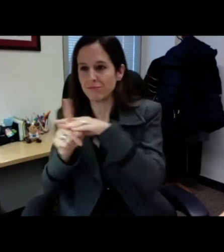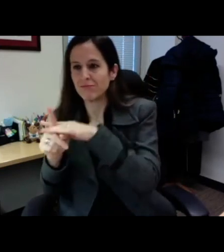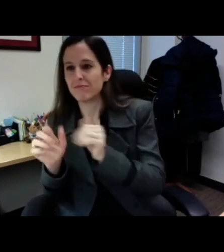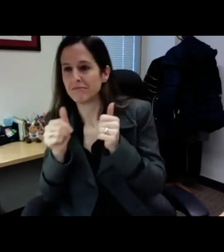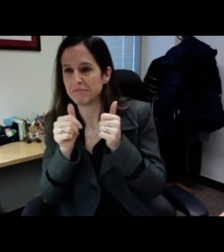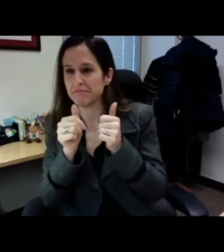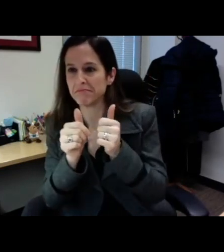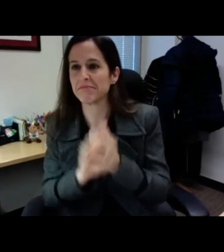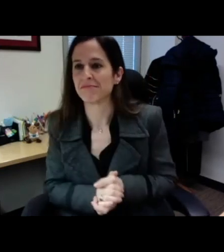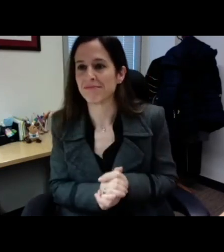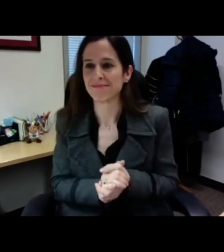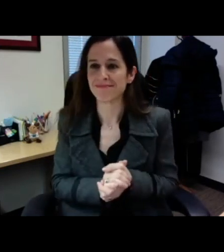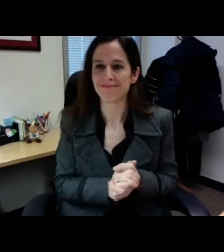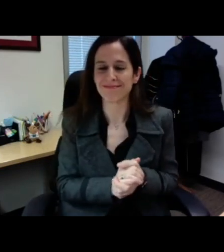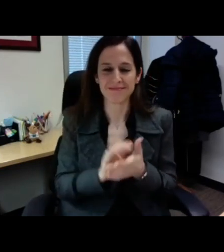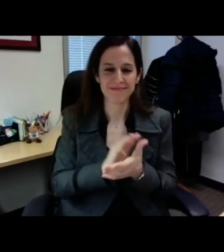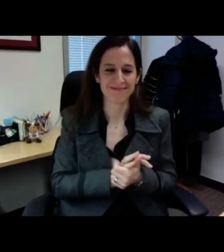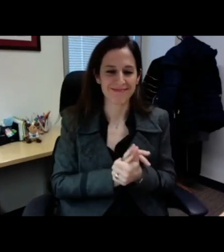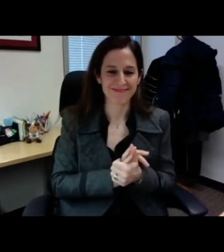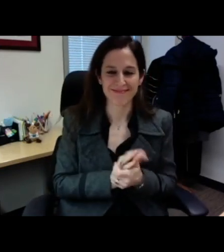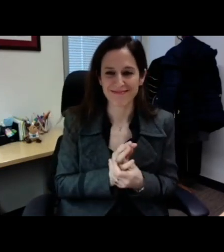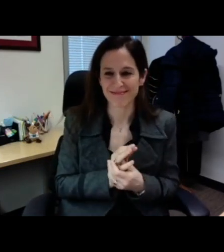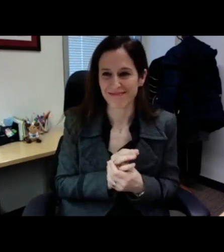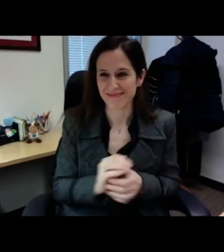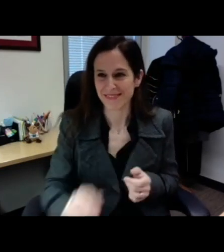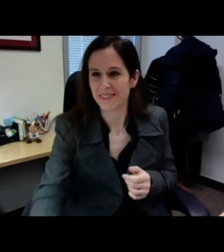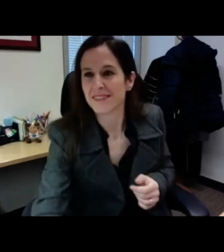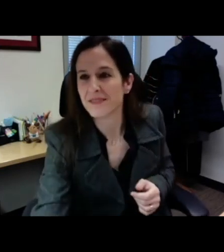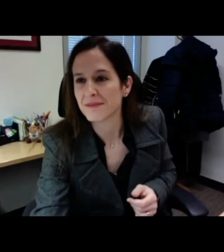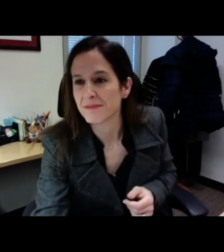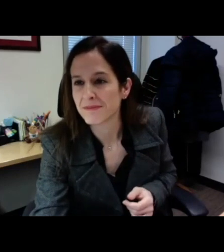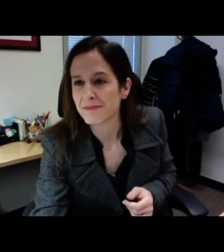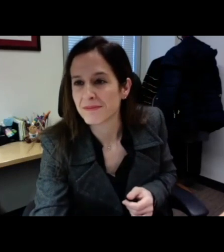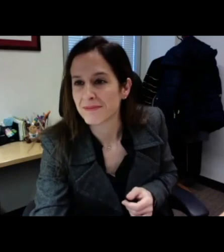And I see people are starting to show up for the webinar. Great.